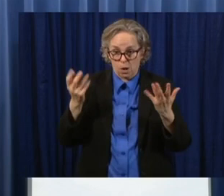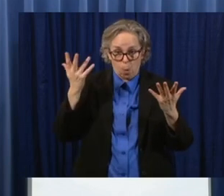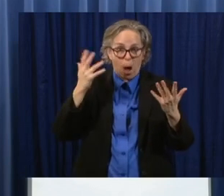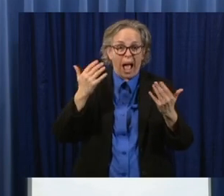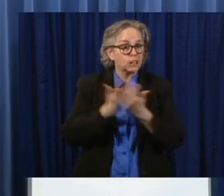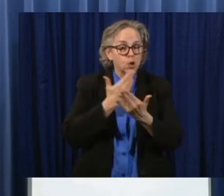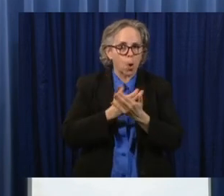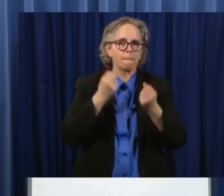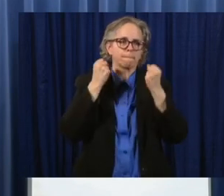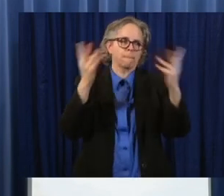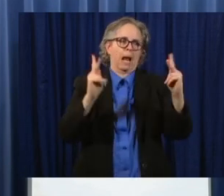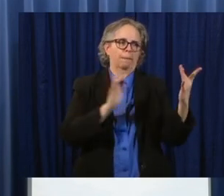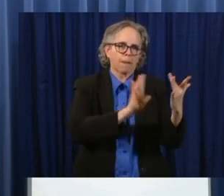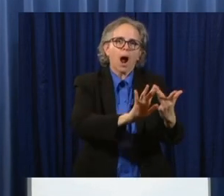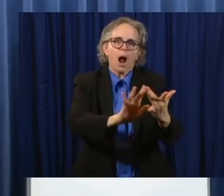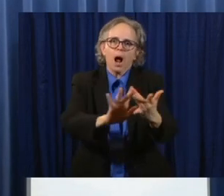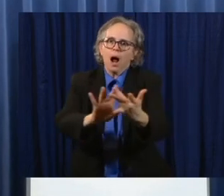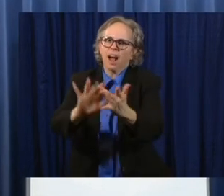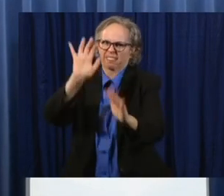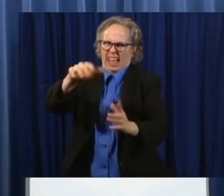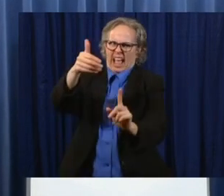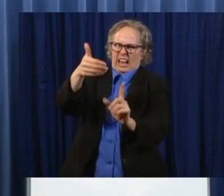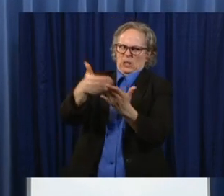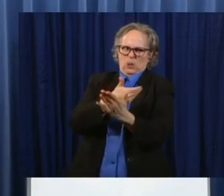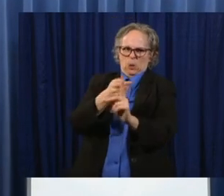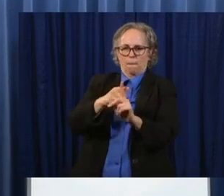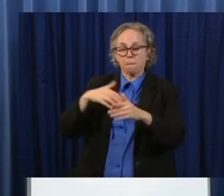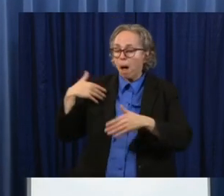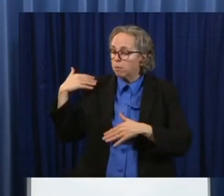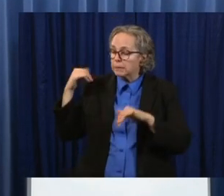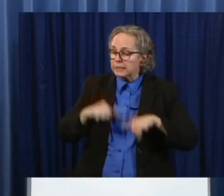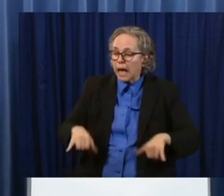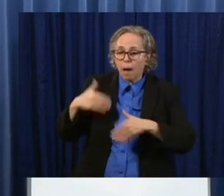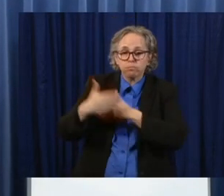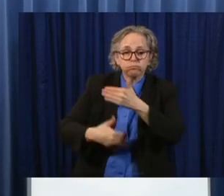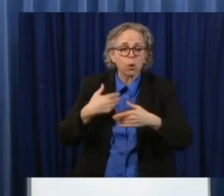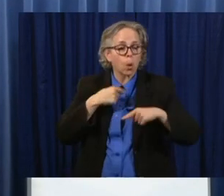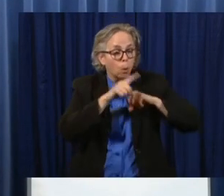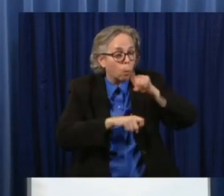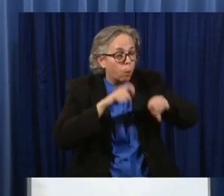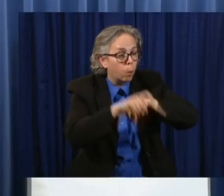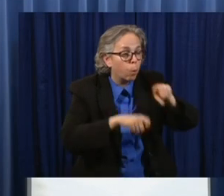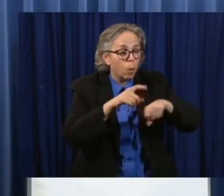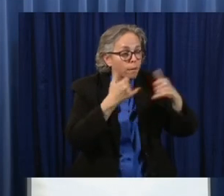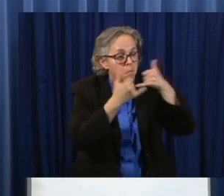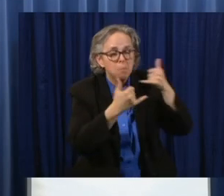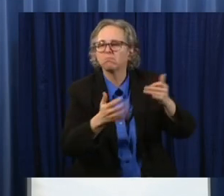And my understanding is that we think our goal is about